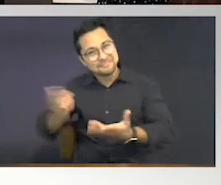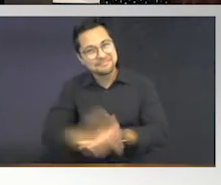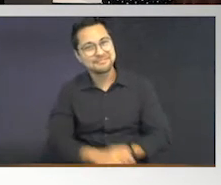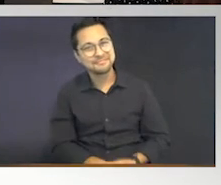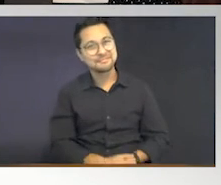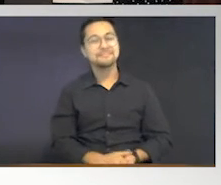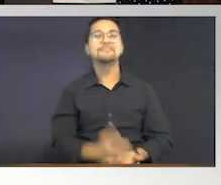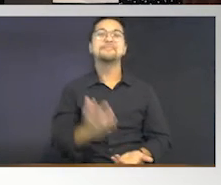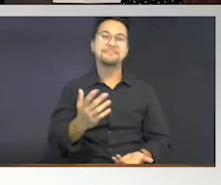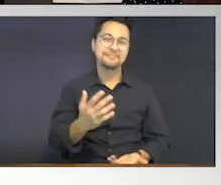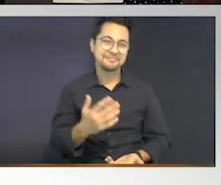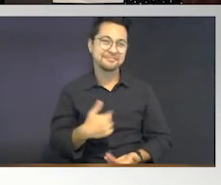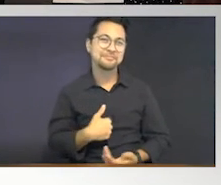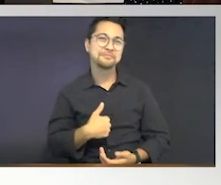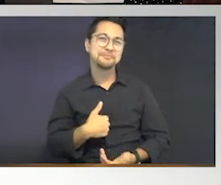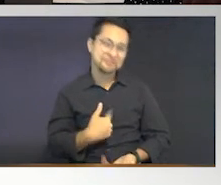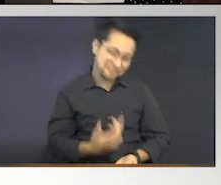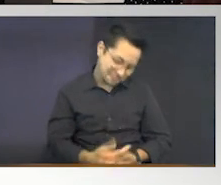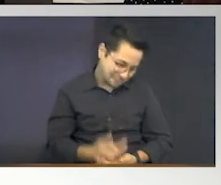So I'll just,